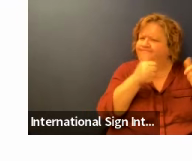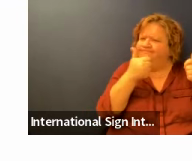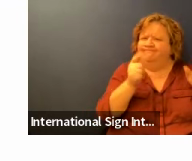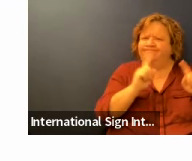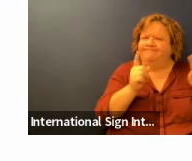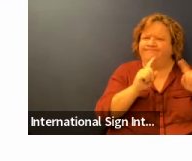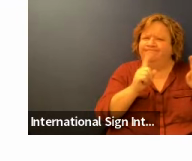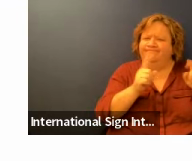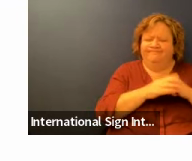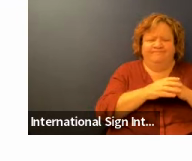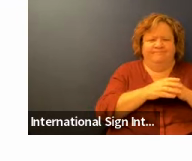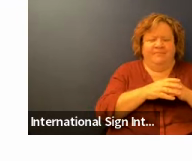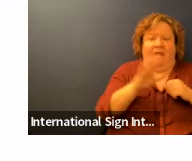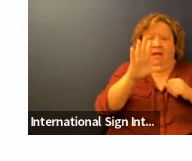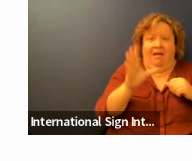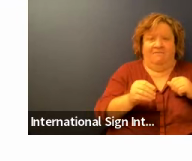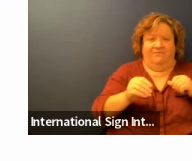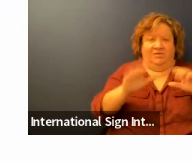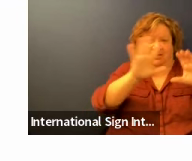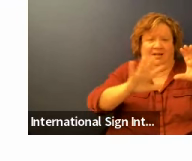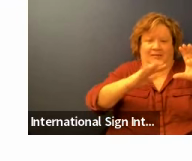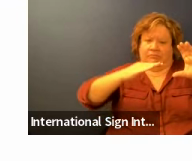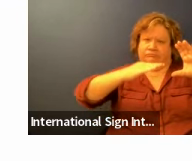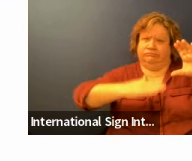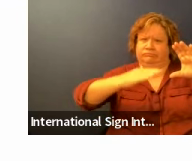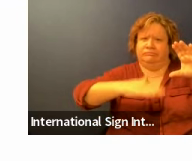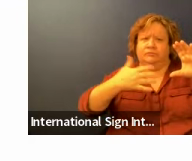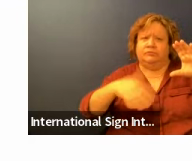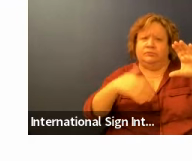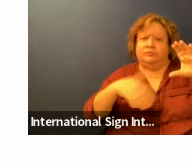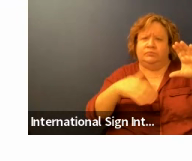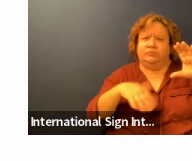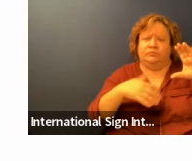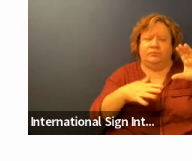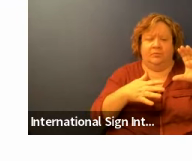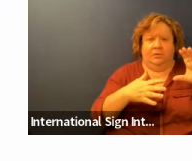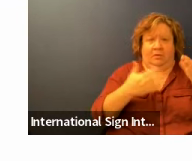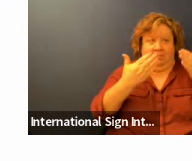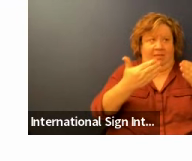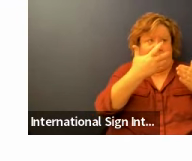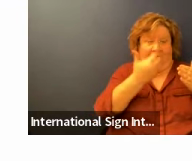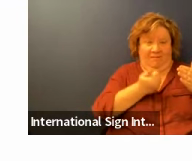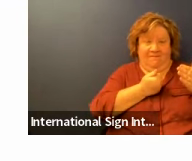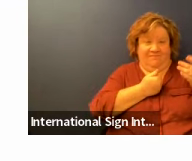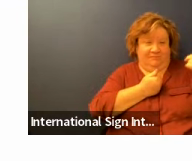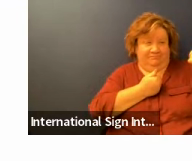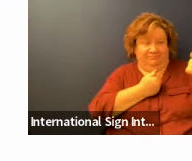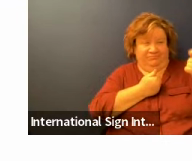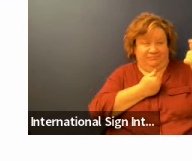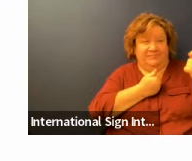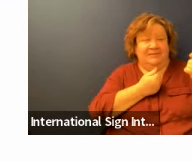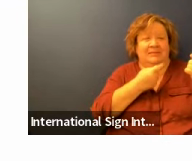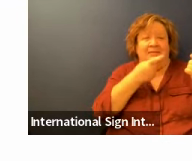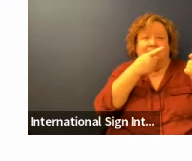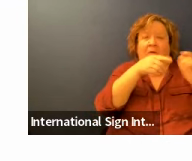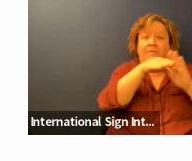disability, and leaving out and not considering other social economic factors, such as the extra costs that